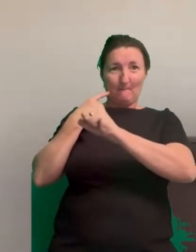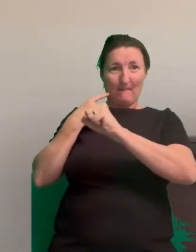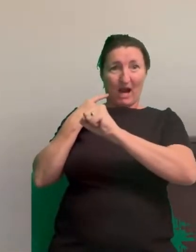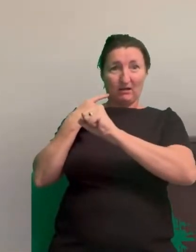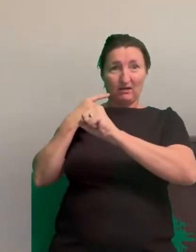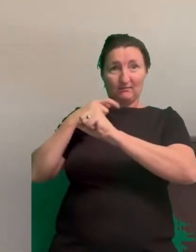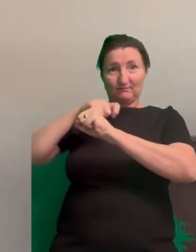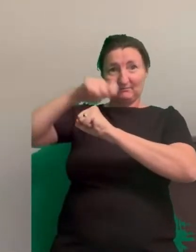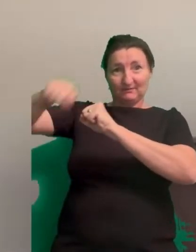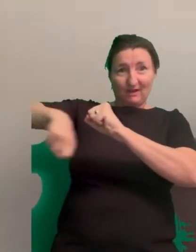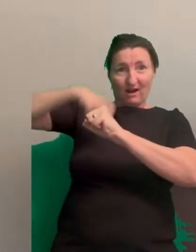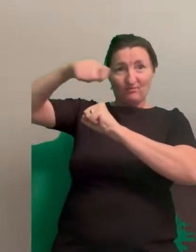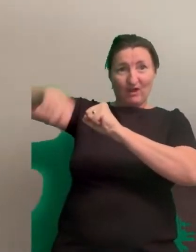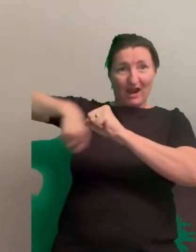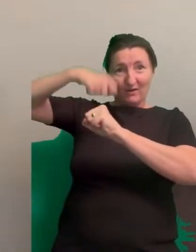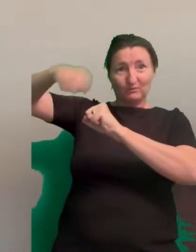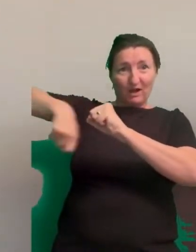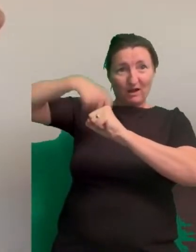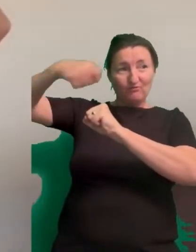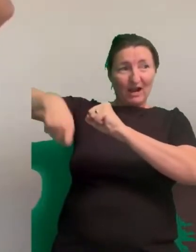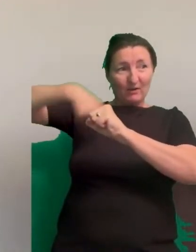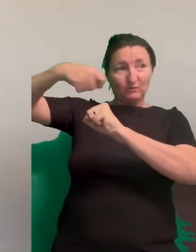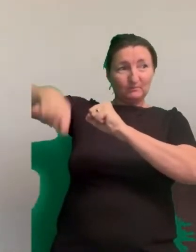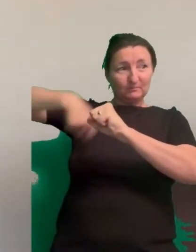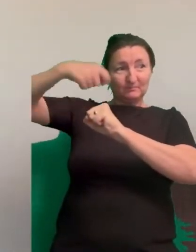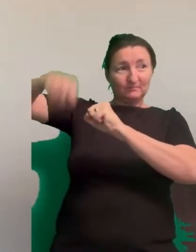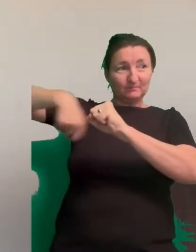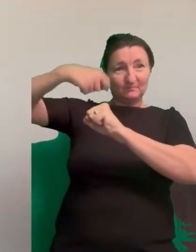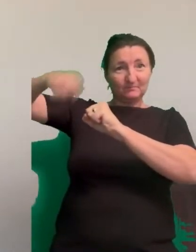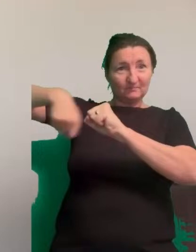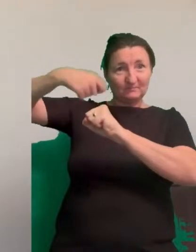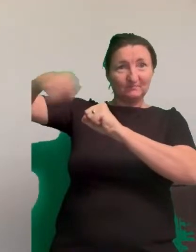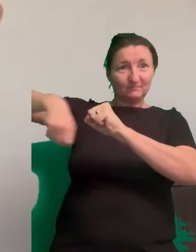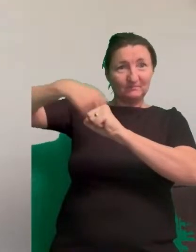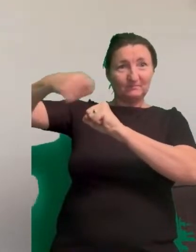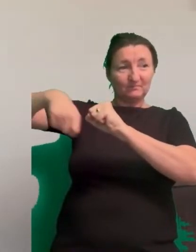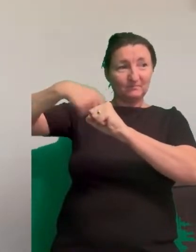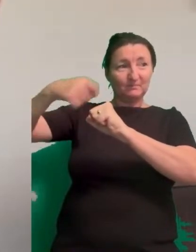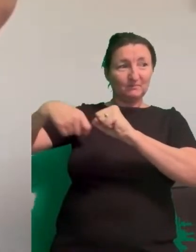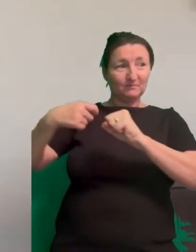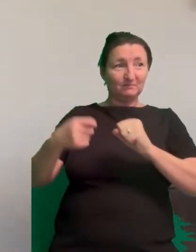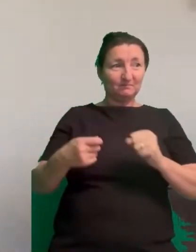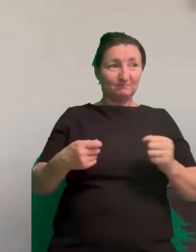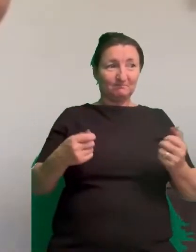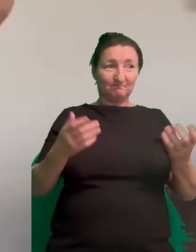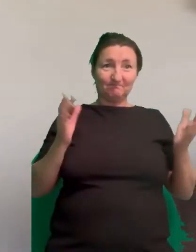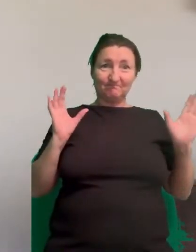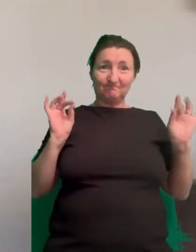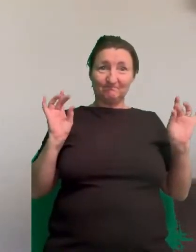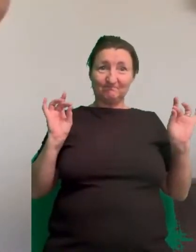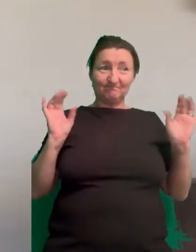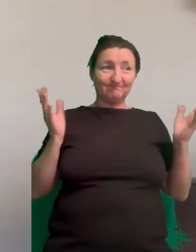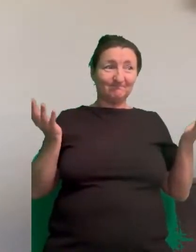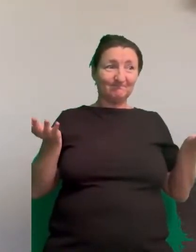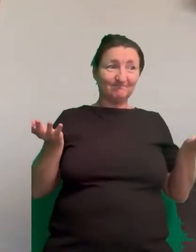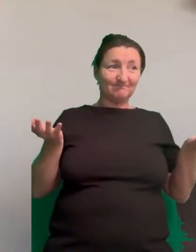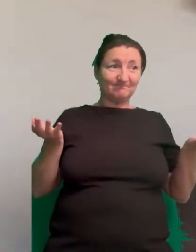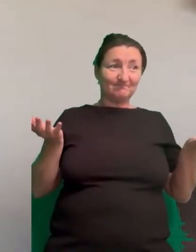just then tie it around the back. So it's all around the back like that.